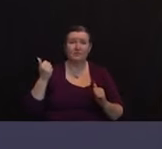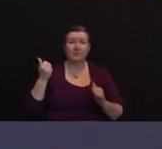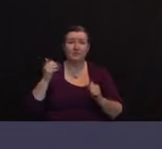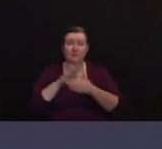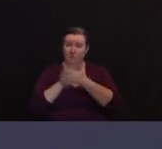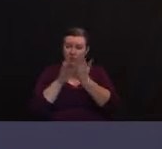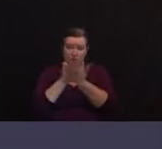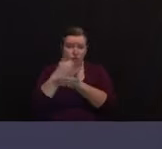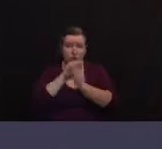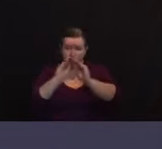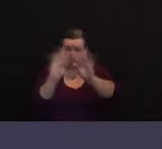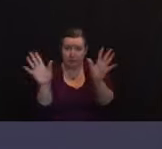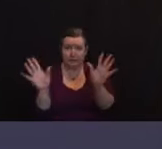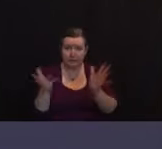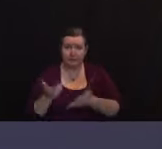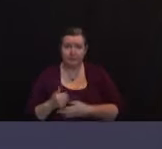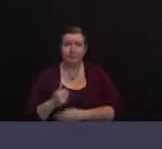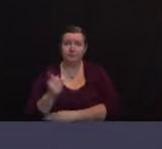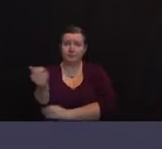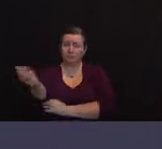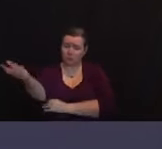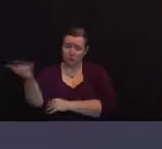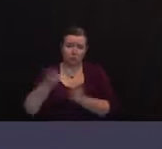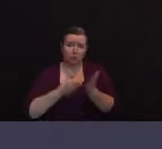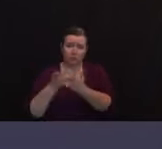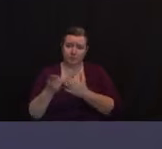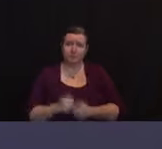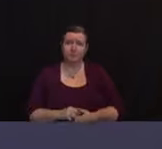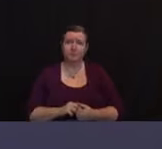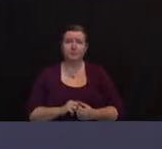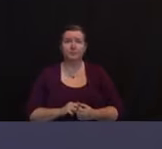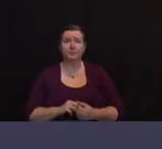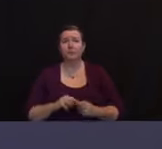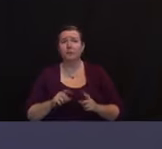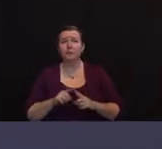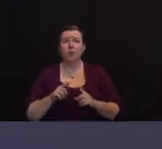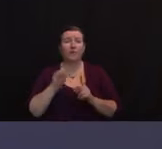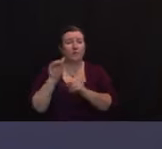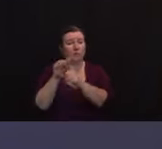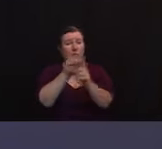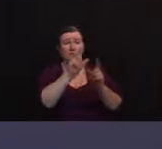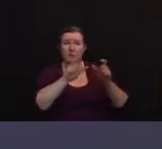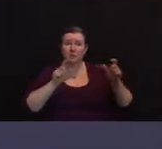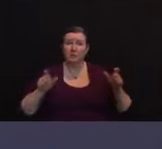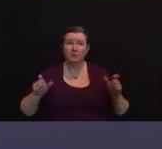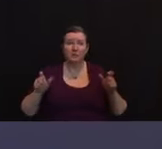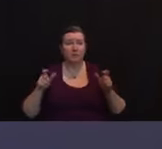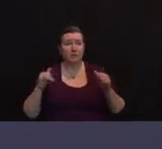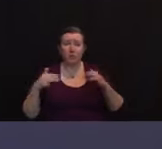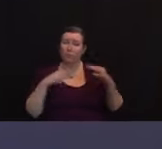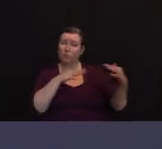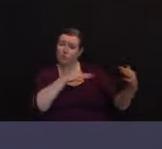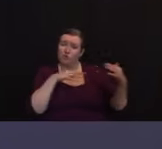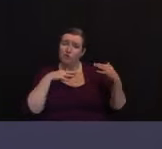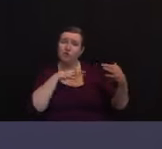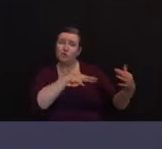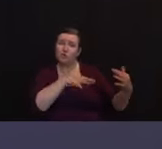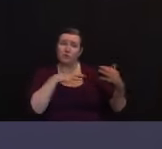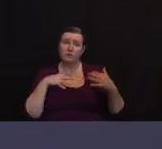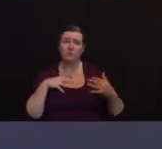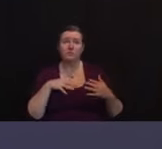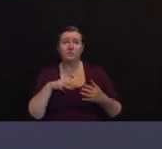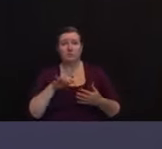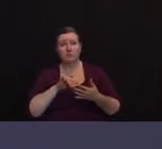in every single way. I would also remind folks that we're still at war and we're building the plane as we fly it.